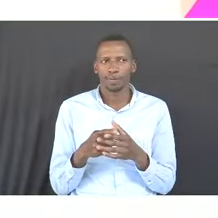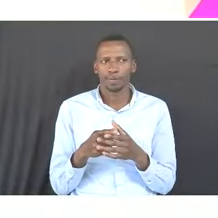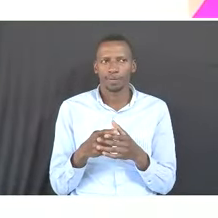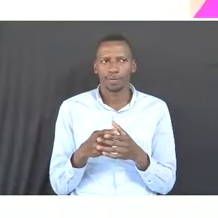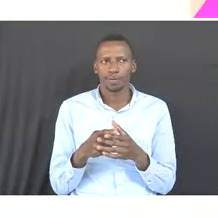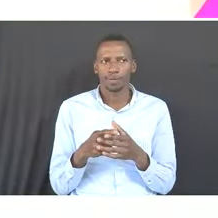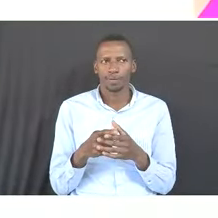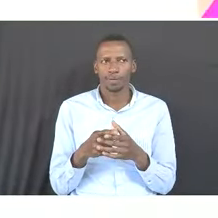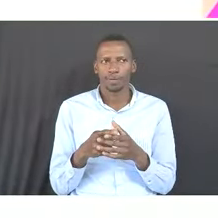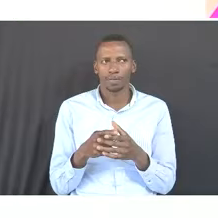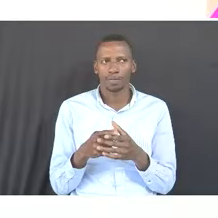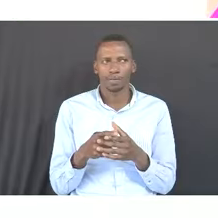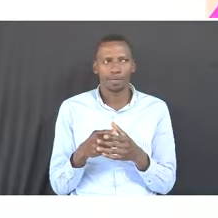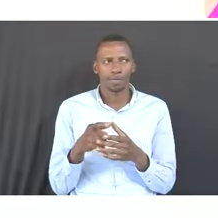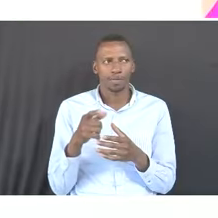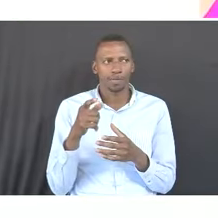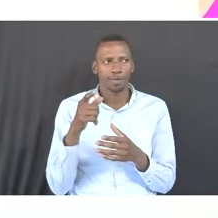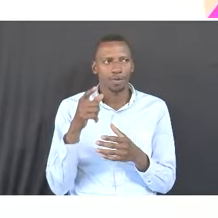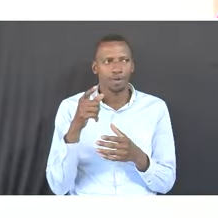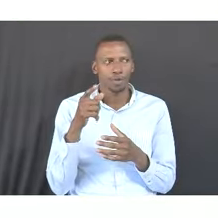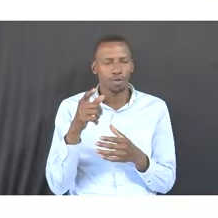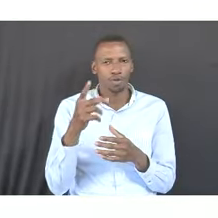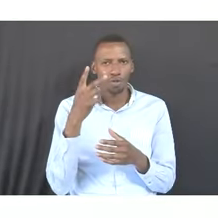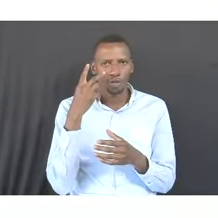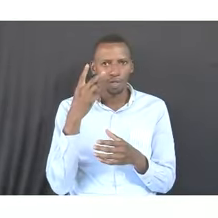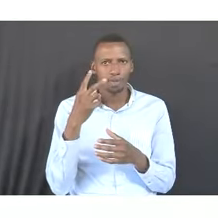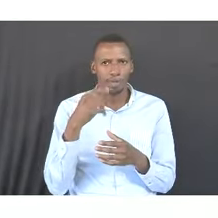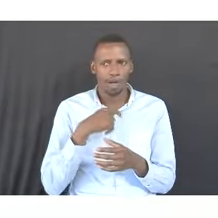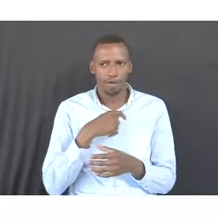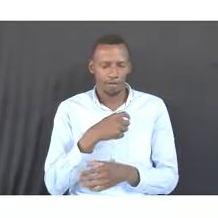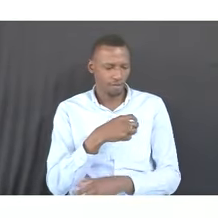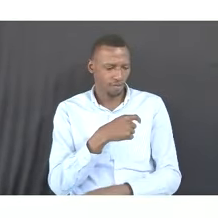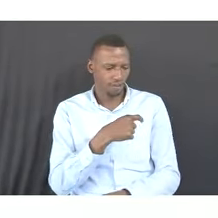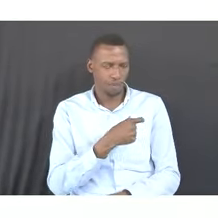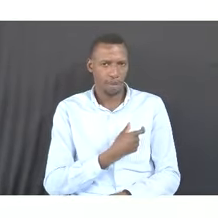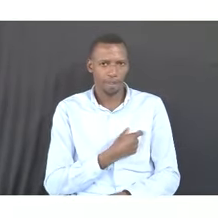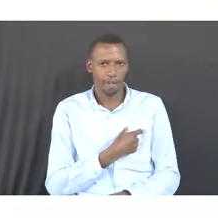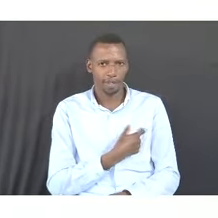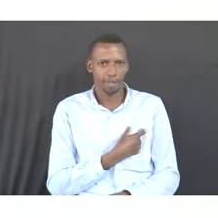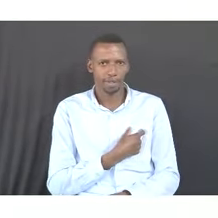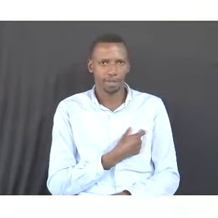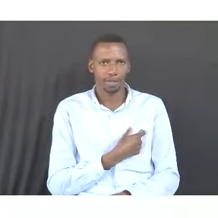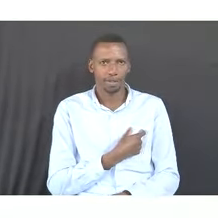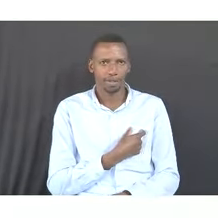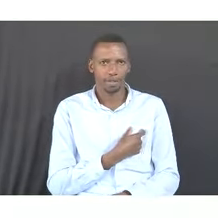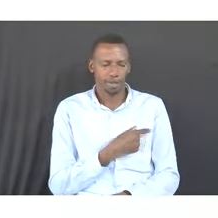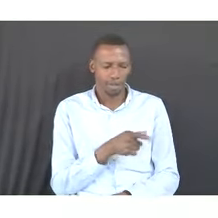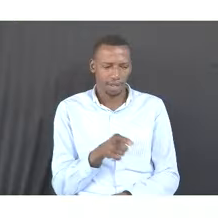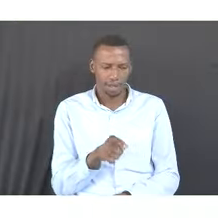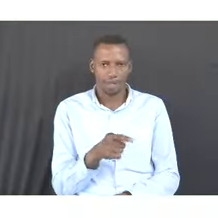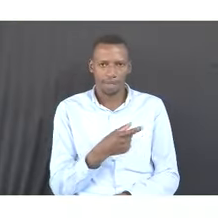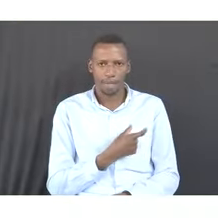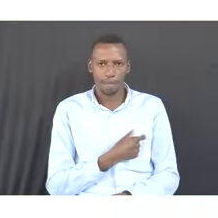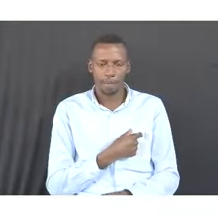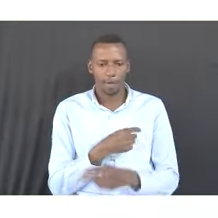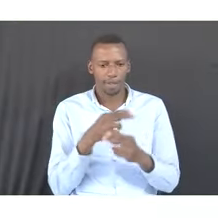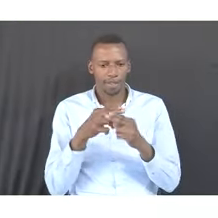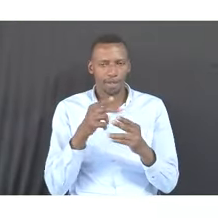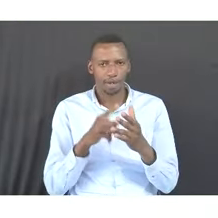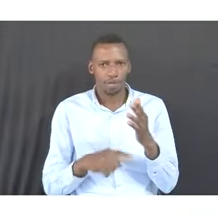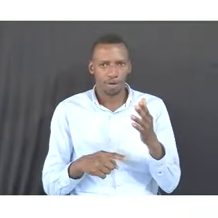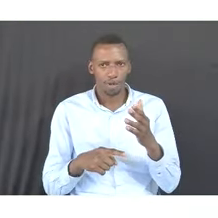you see a badge. Kuna badges wazee wanaweka makanisa mengine. And the badge says,